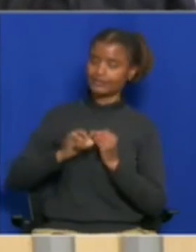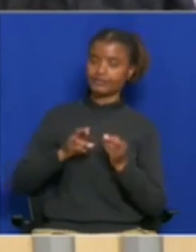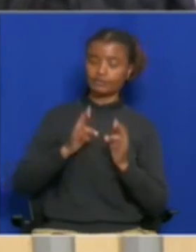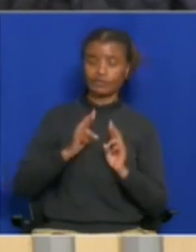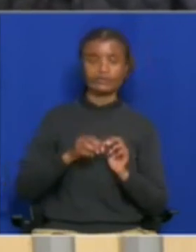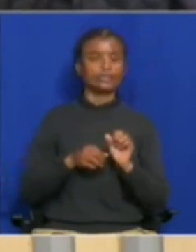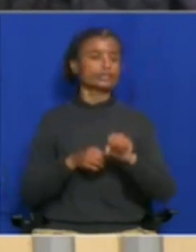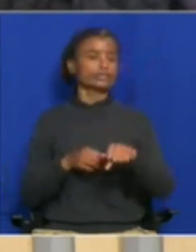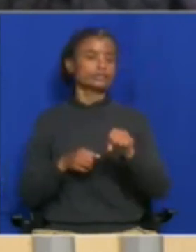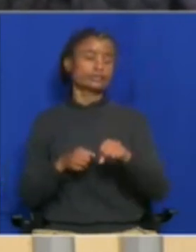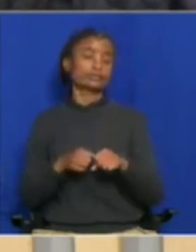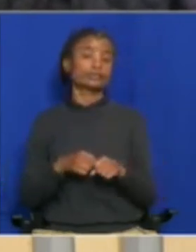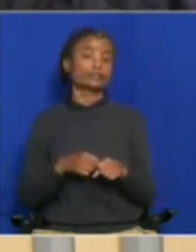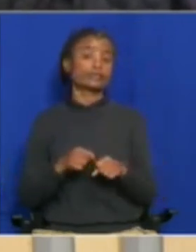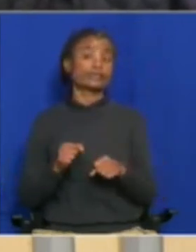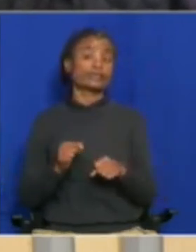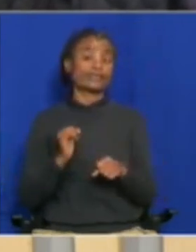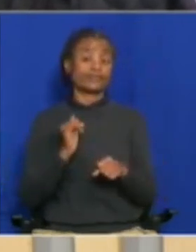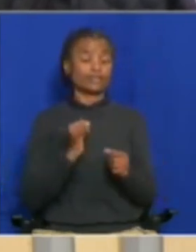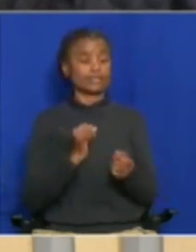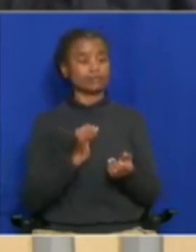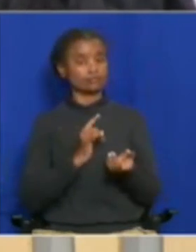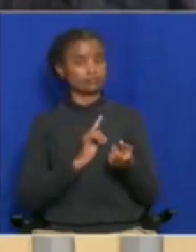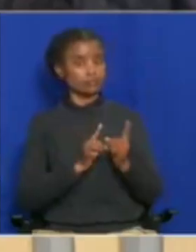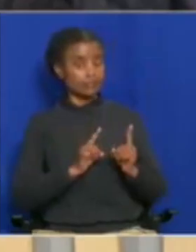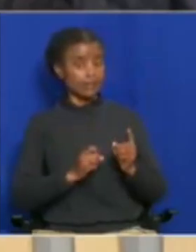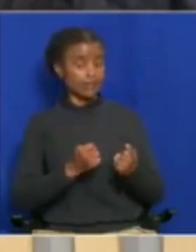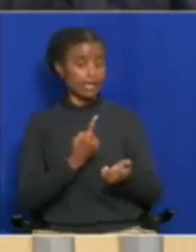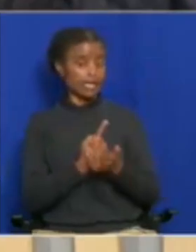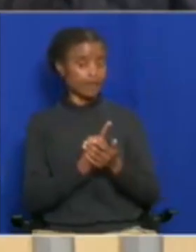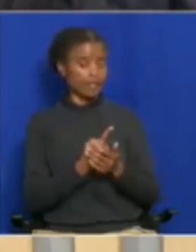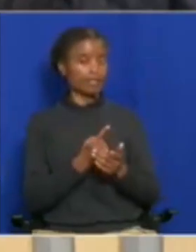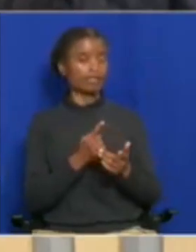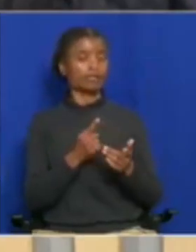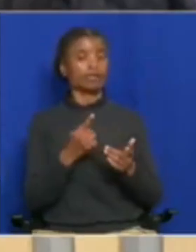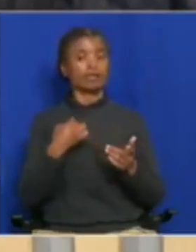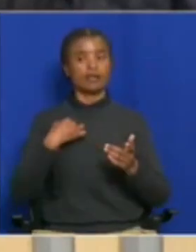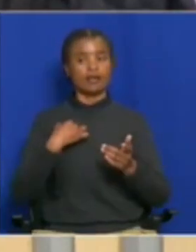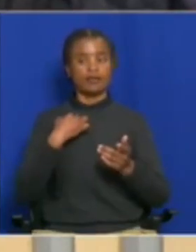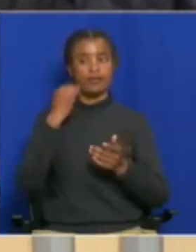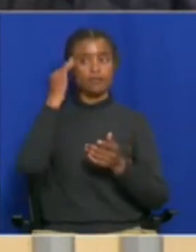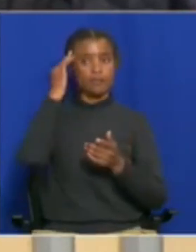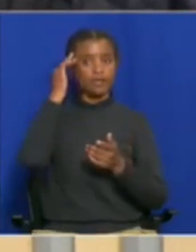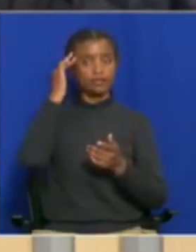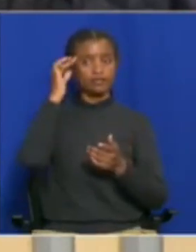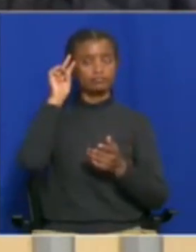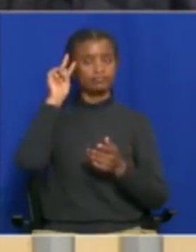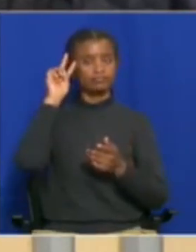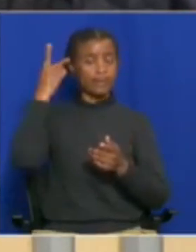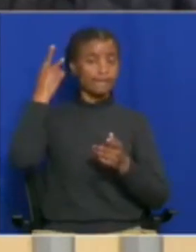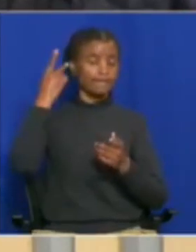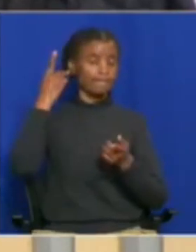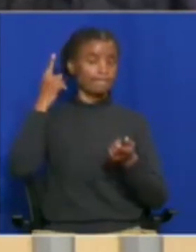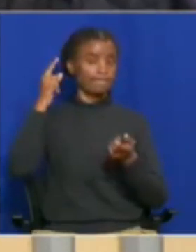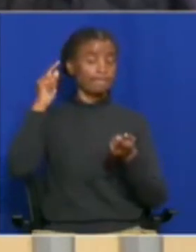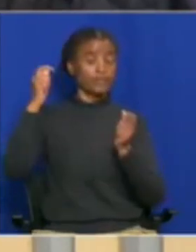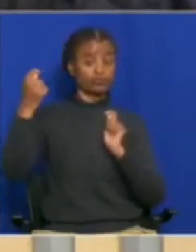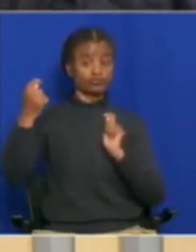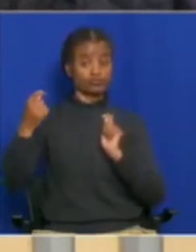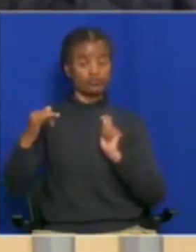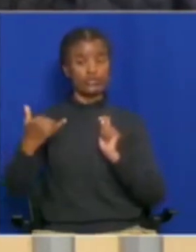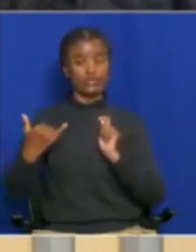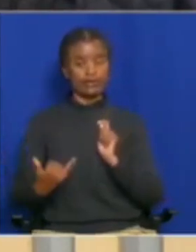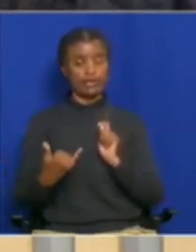Commissioners, I've applied my mind differently. The Commission has pointed something out quite